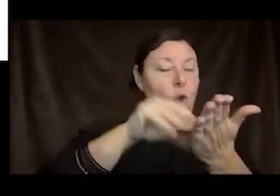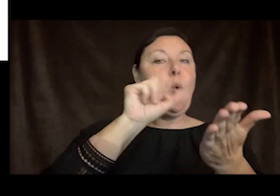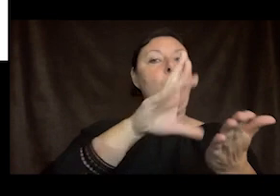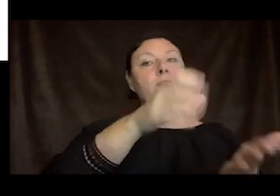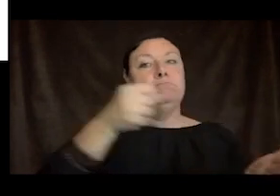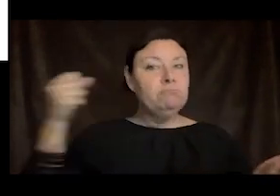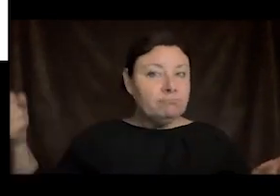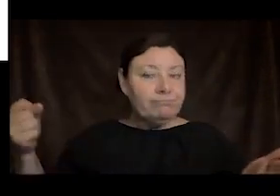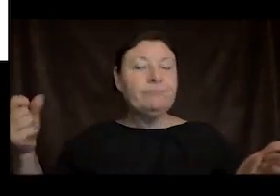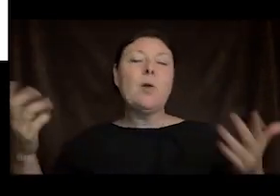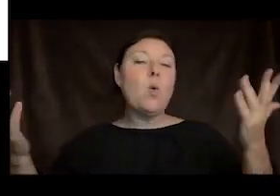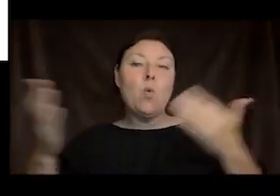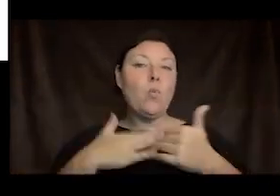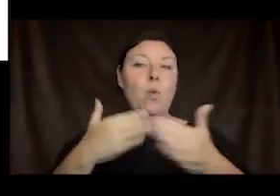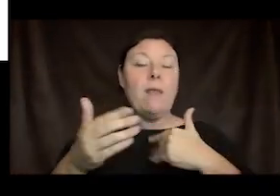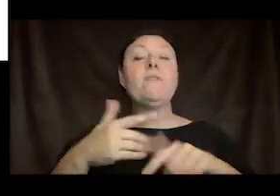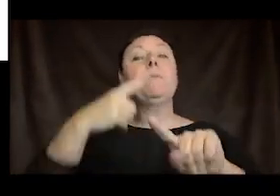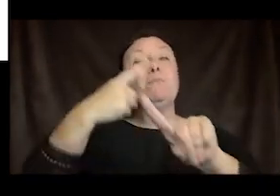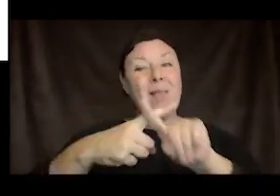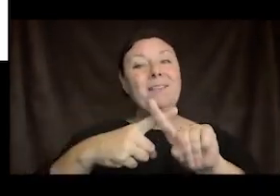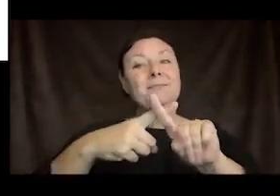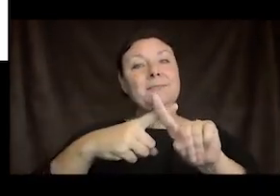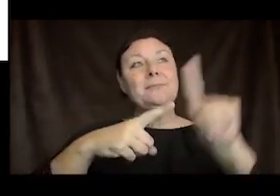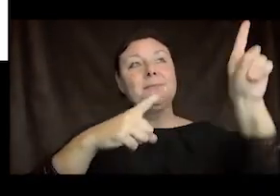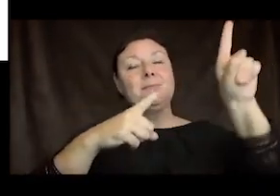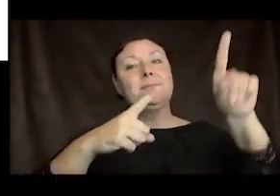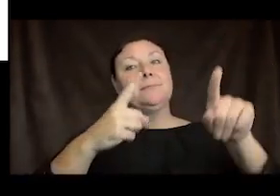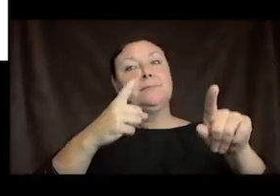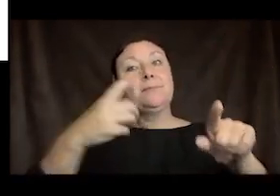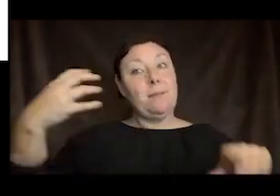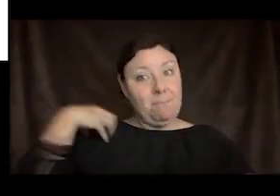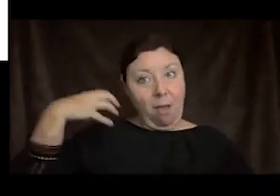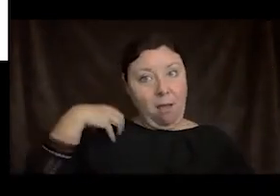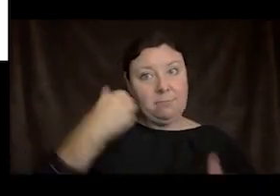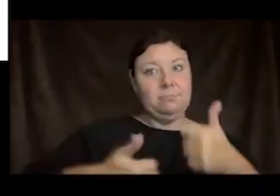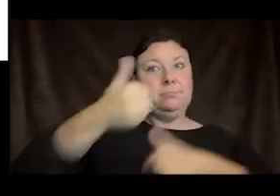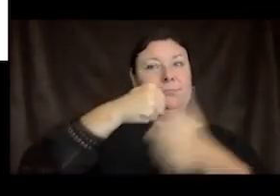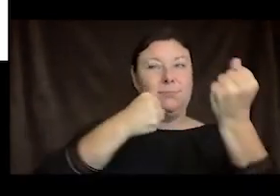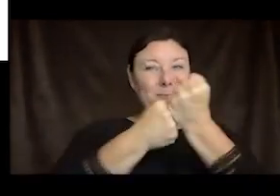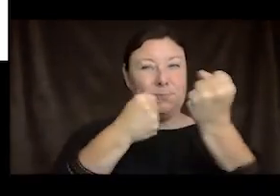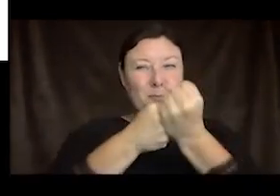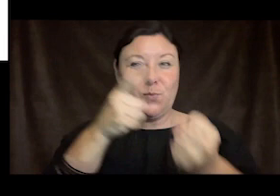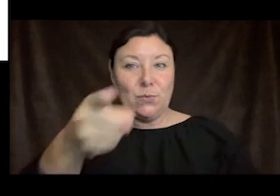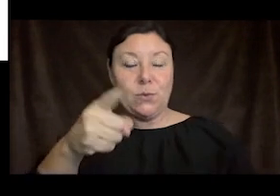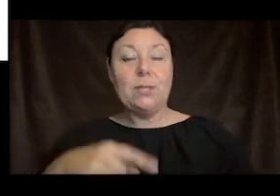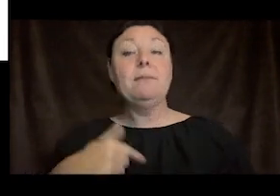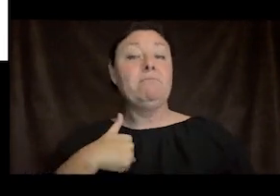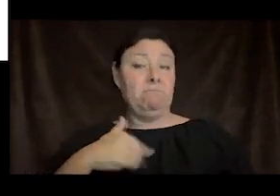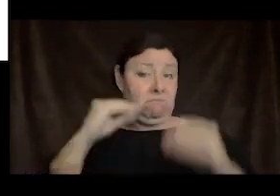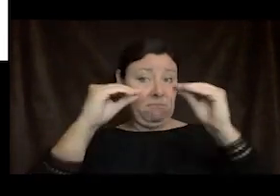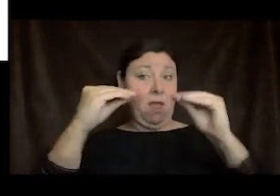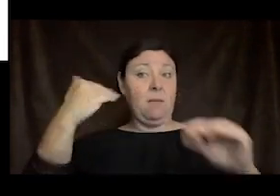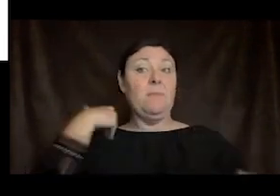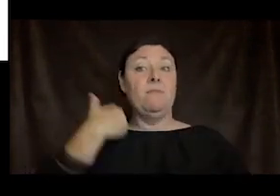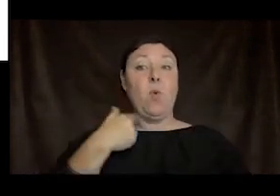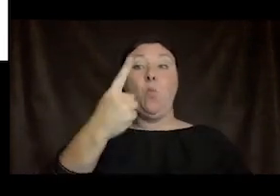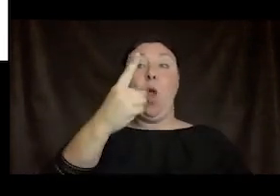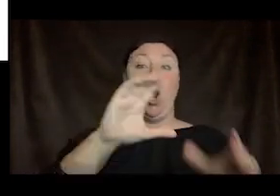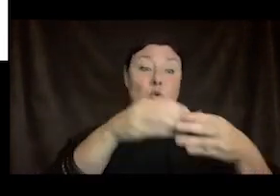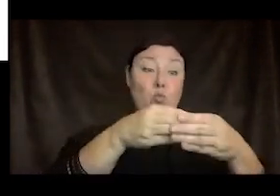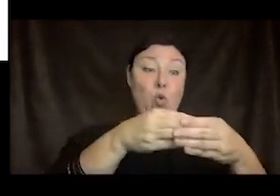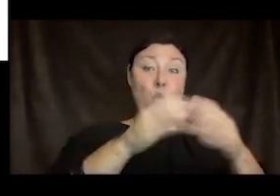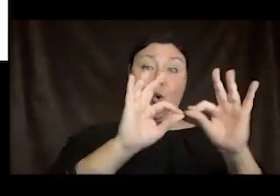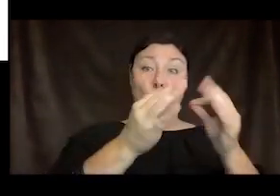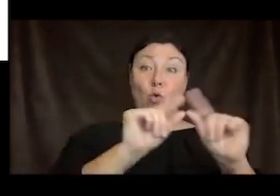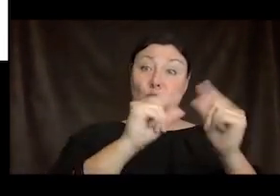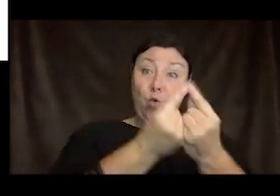to, as long as you have administrative support. So I've taught before where I've had one group of children reading one book and